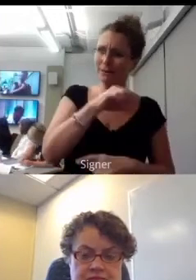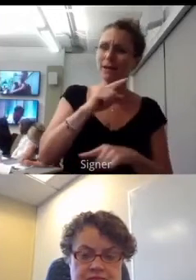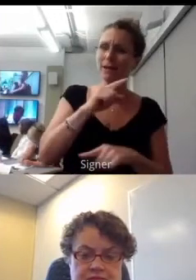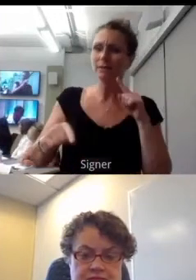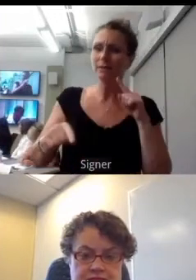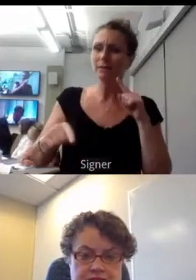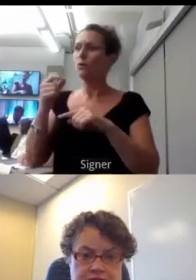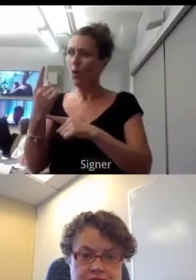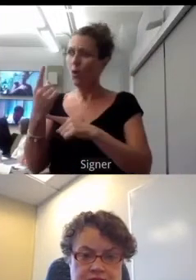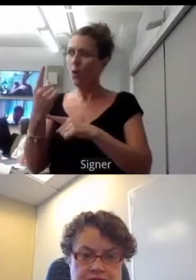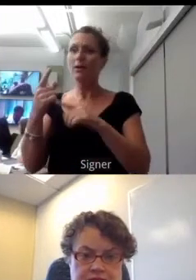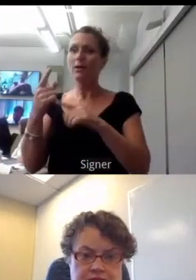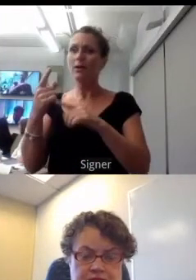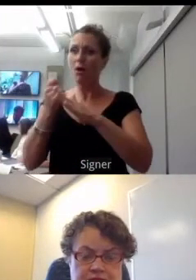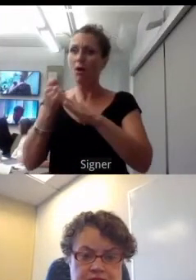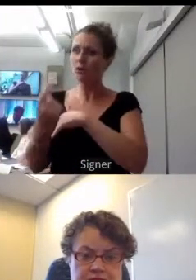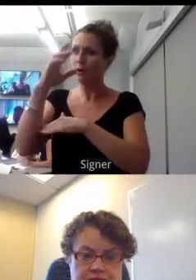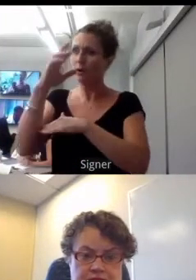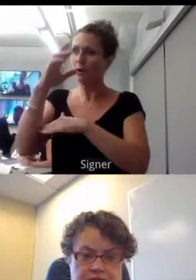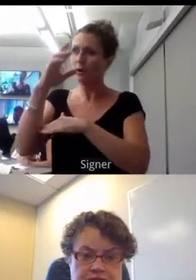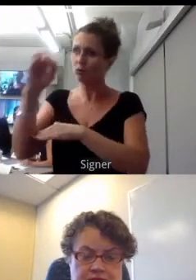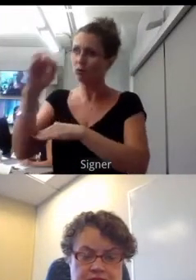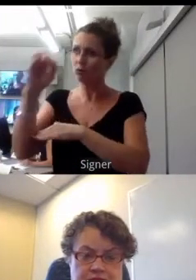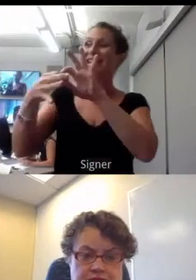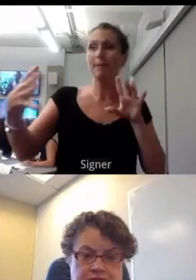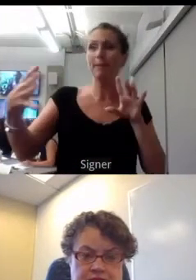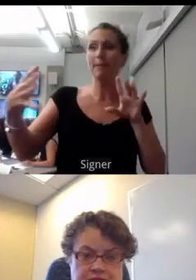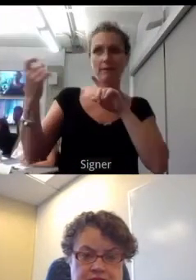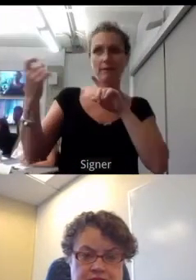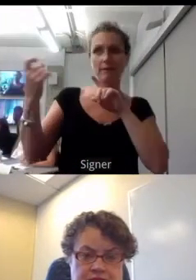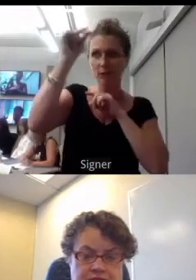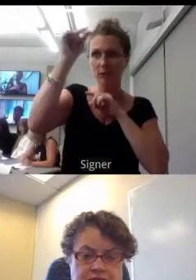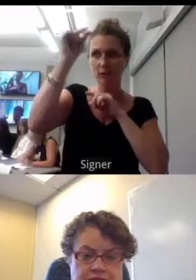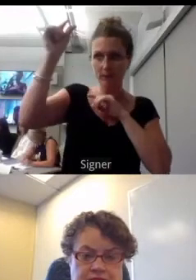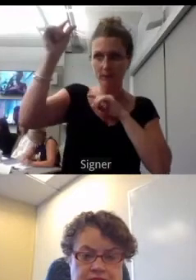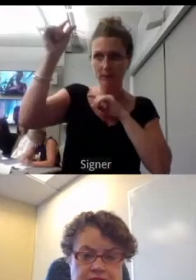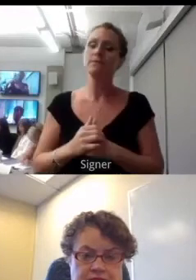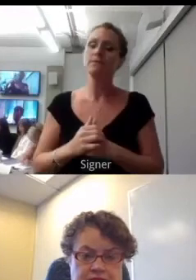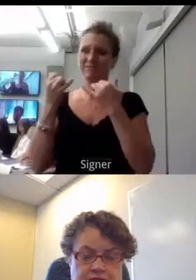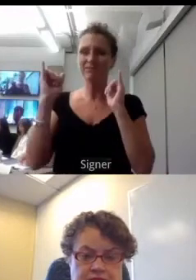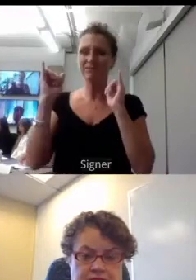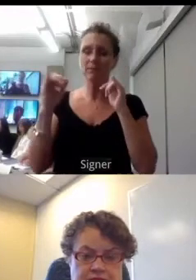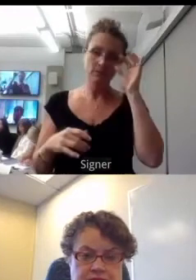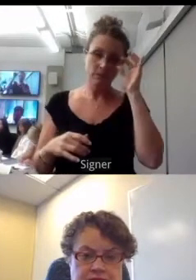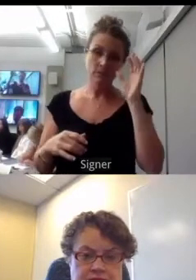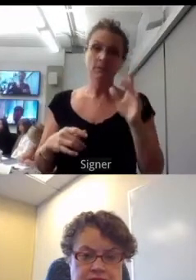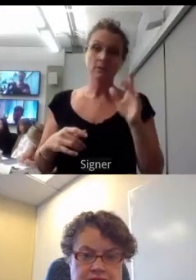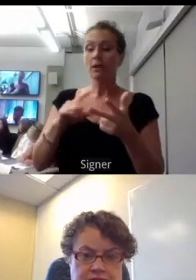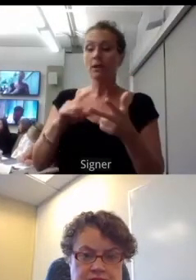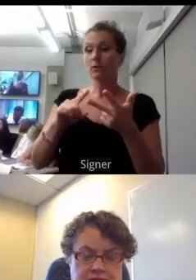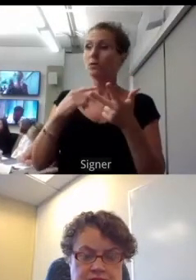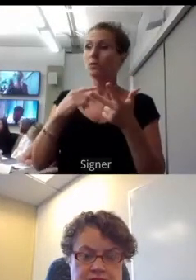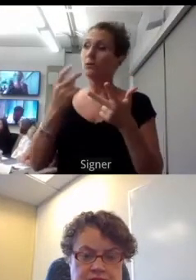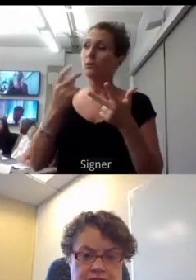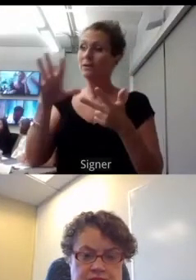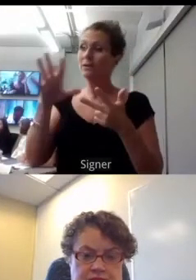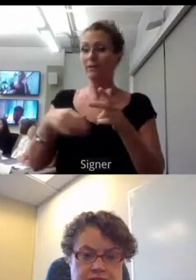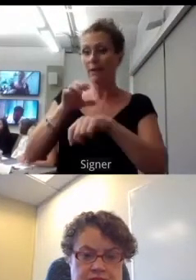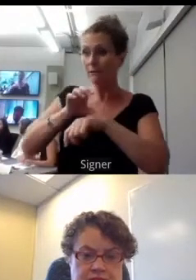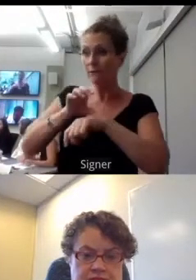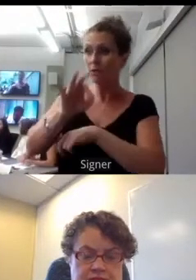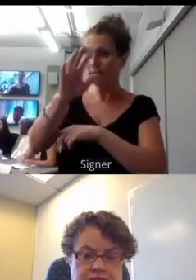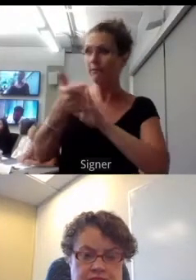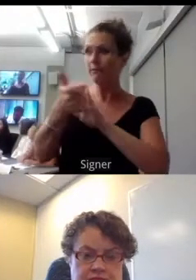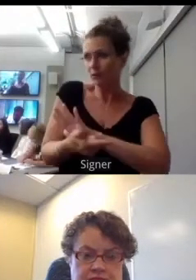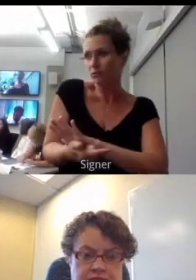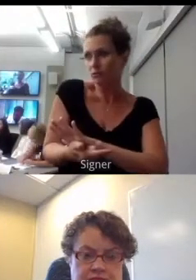government. And finally, to be the place that would lead the enforcement of the legislation. Because again, you can't enforce against yourself and